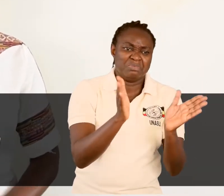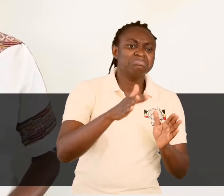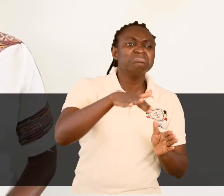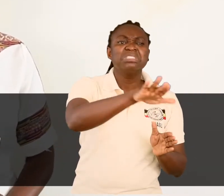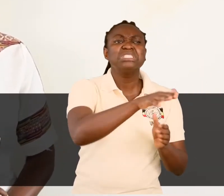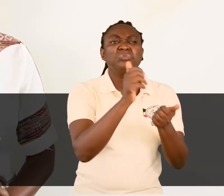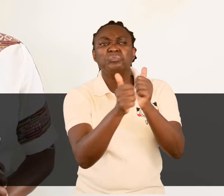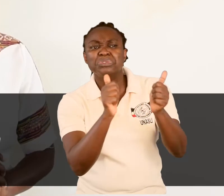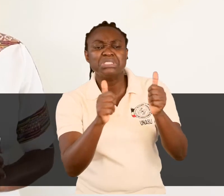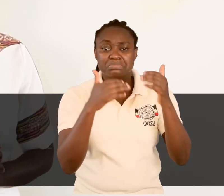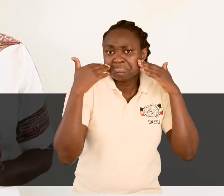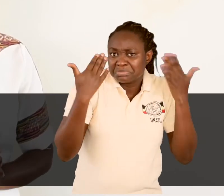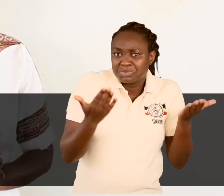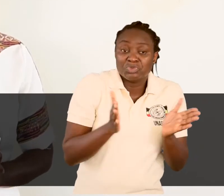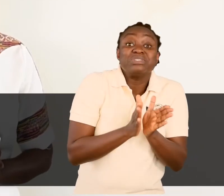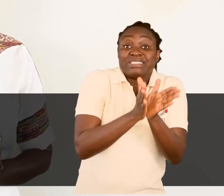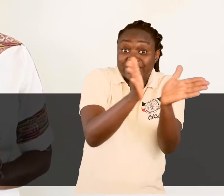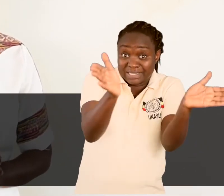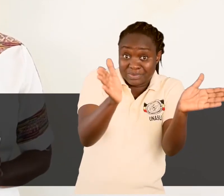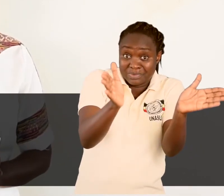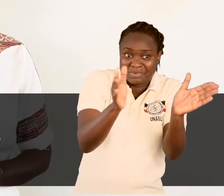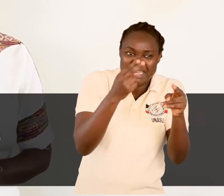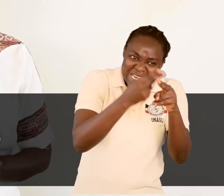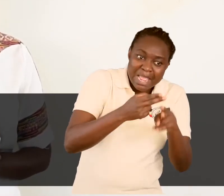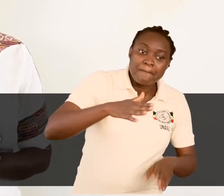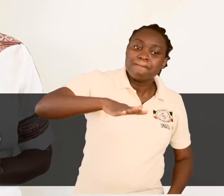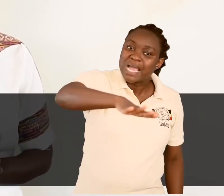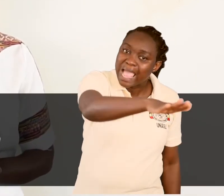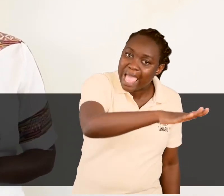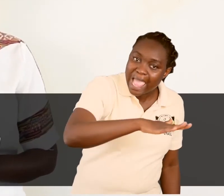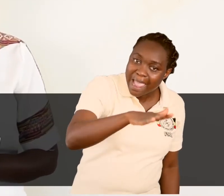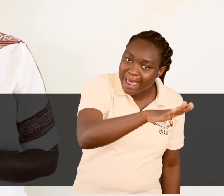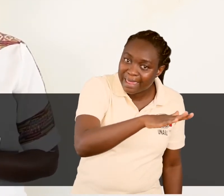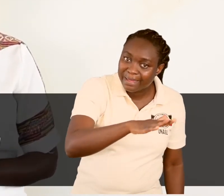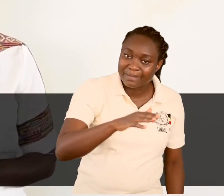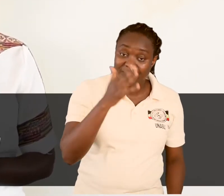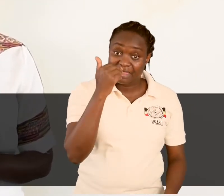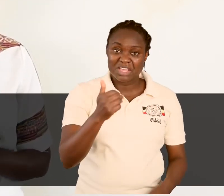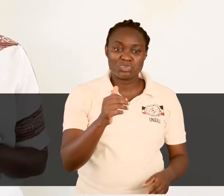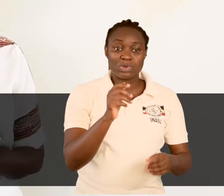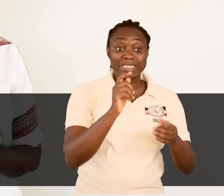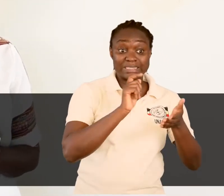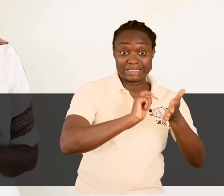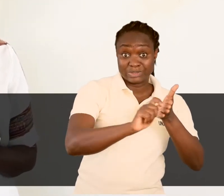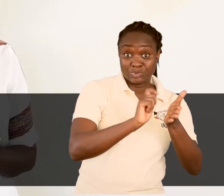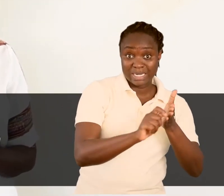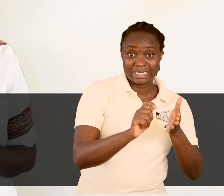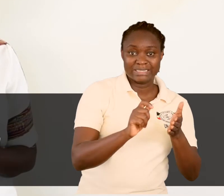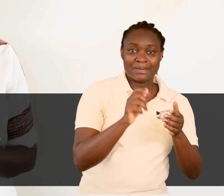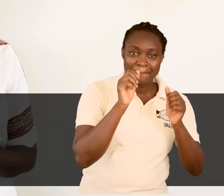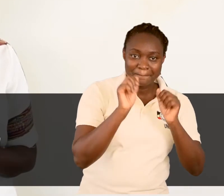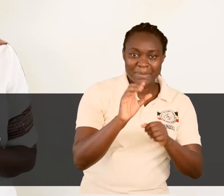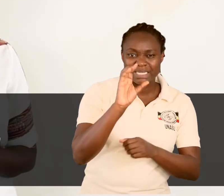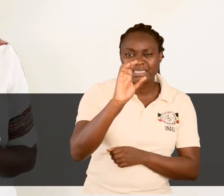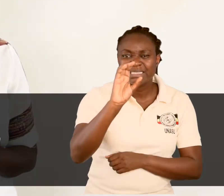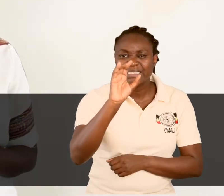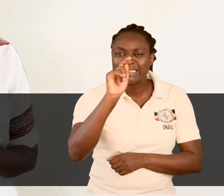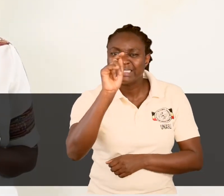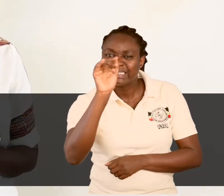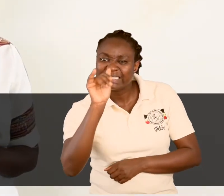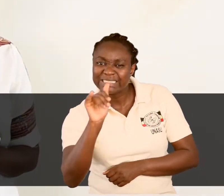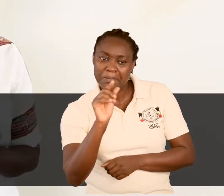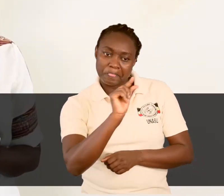place. And because it's a general name, it begins with a small letter.